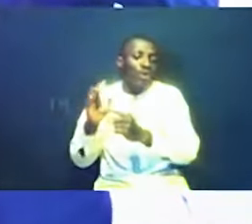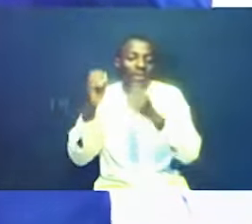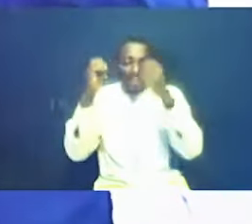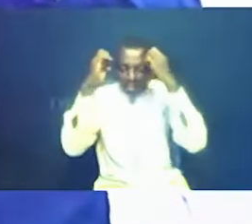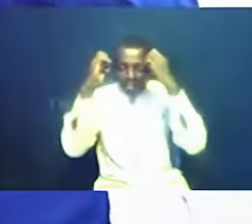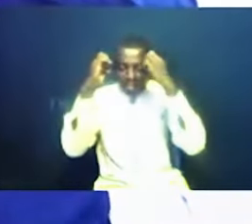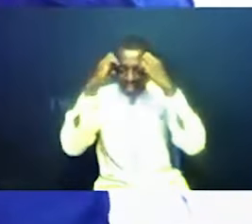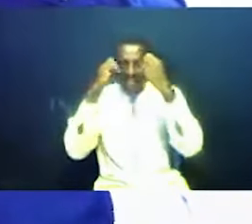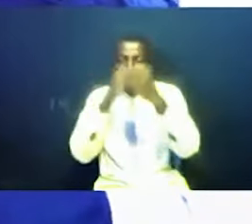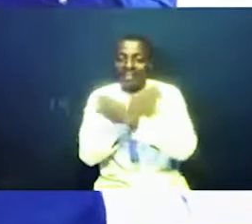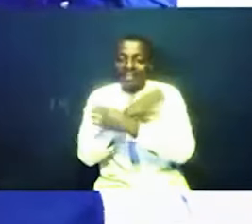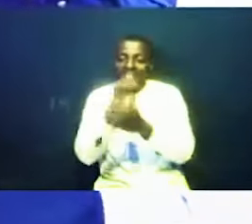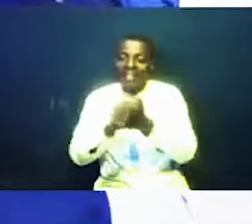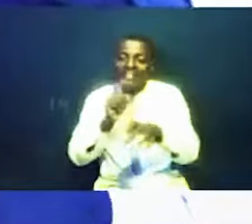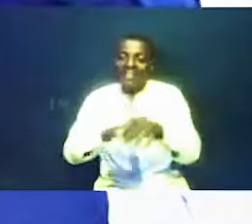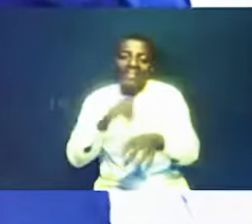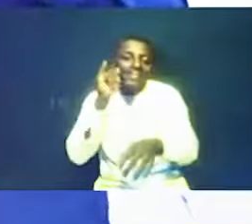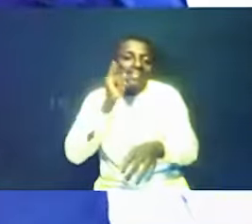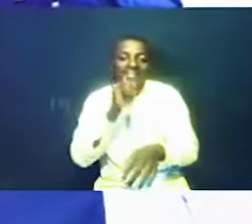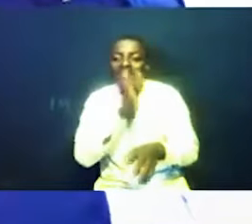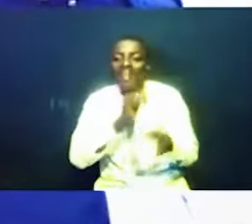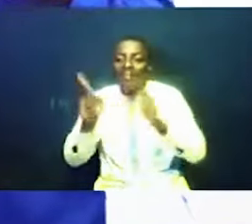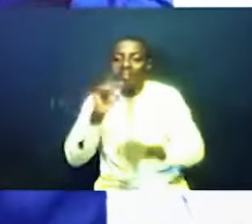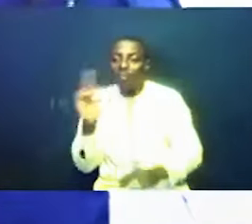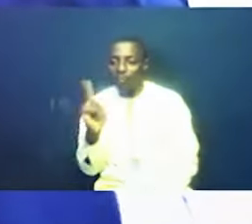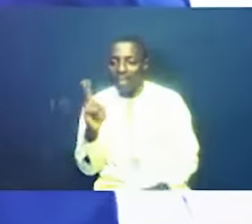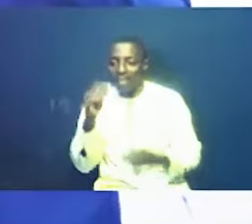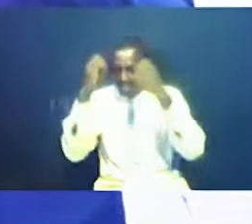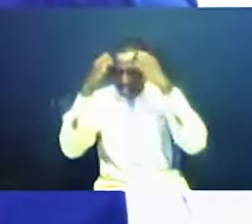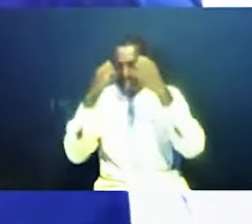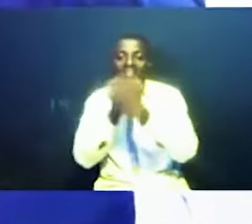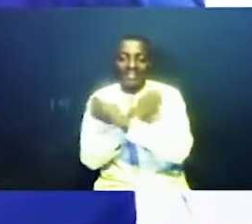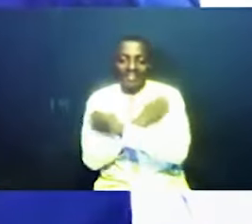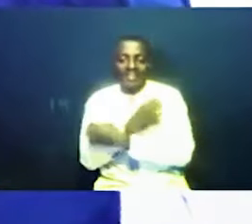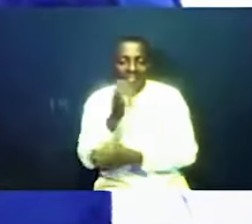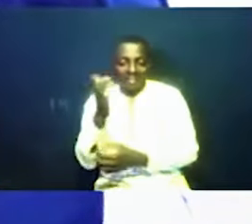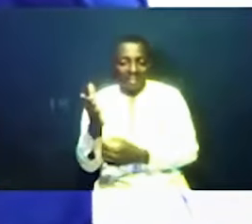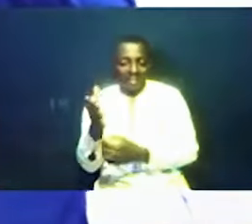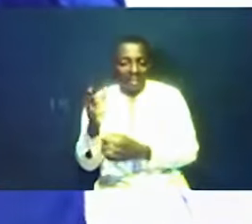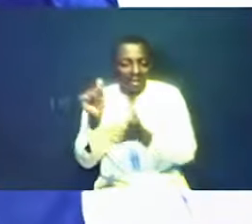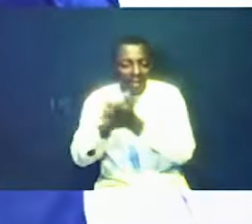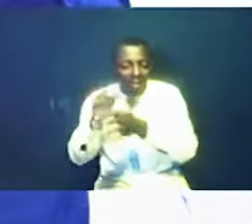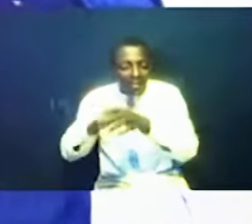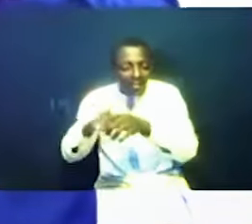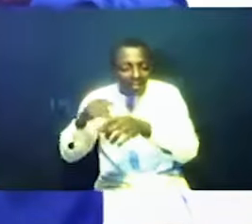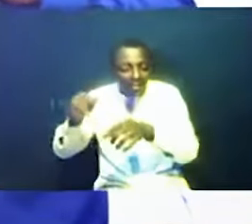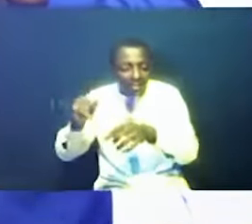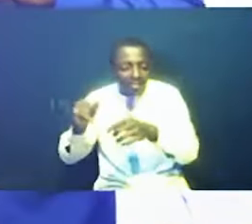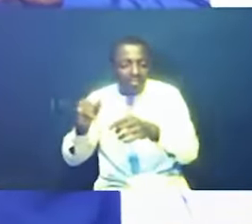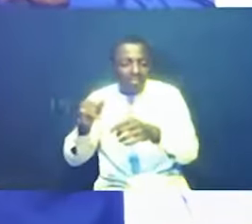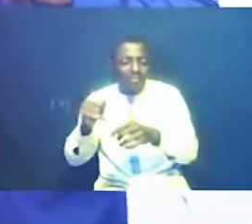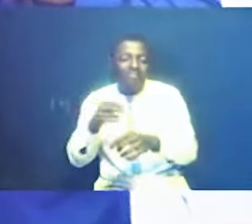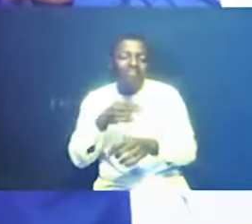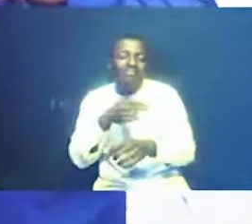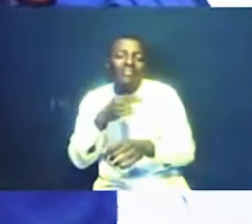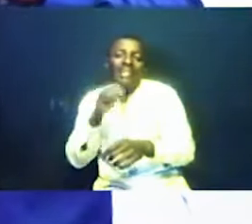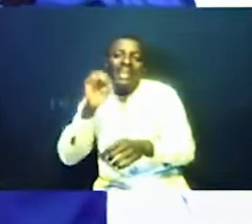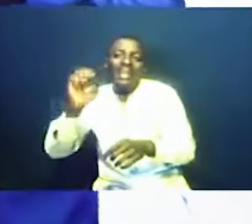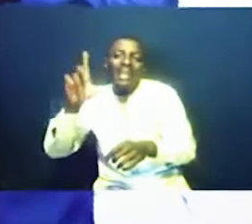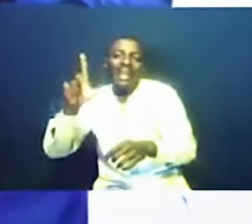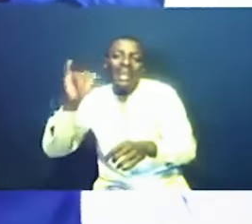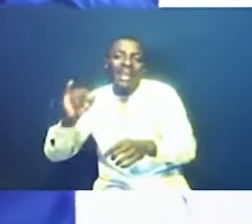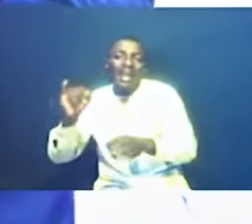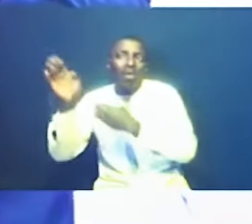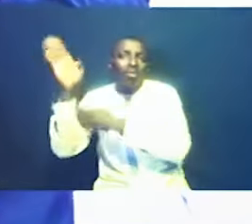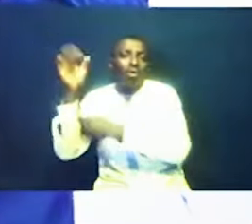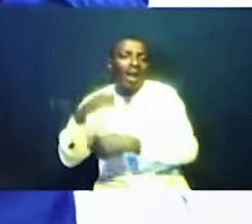ekyere nasefo anase ne nananom ewo Mizrim no na onyame wo no ewo nadwenim. I chose your ancestors out of all the